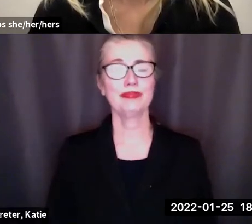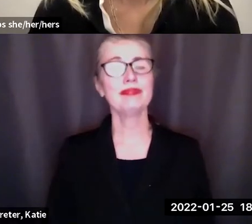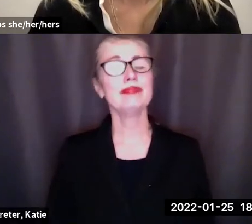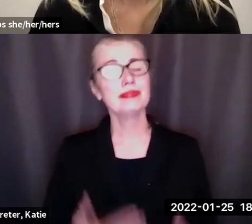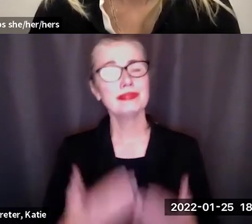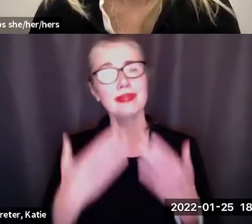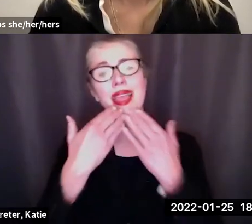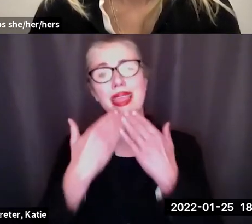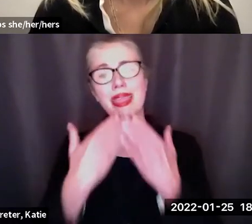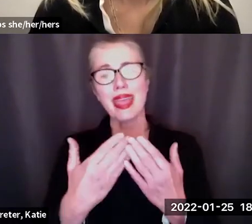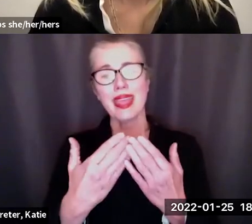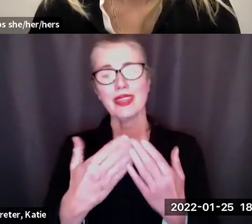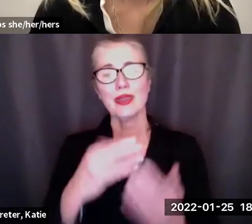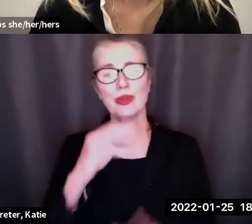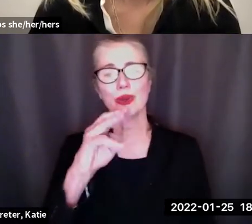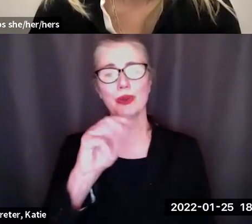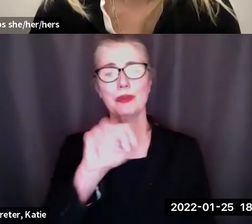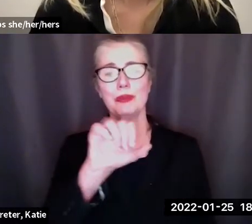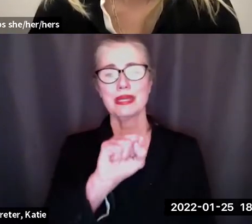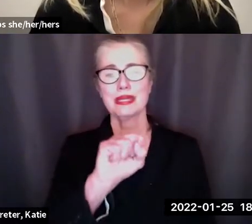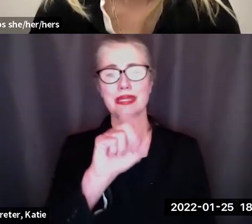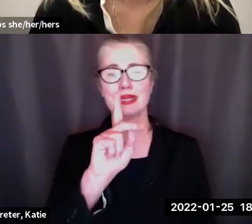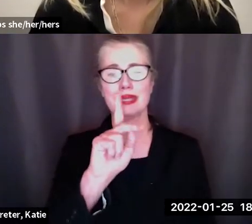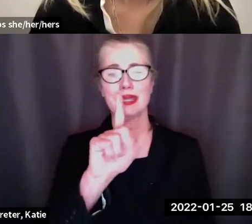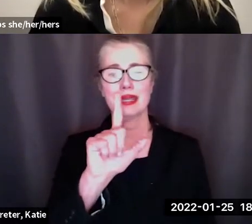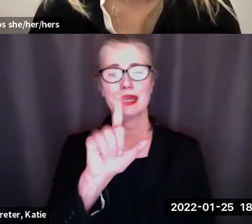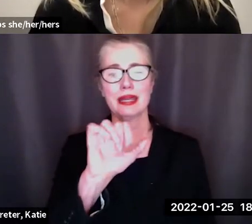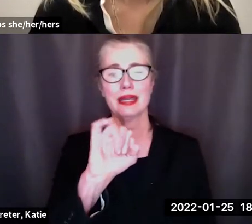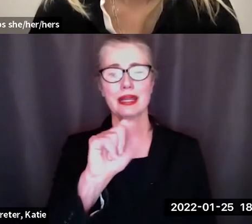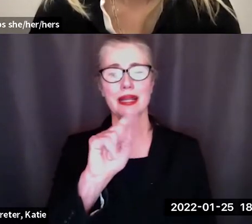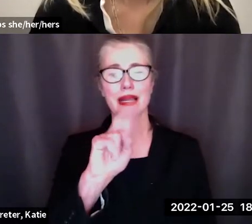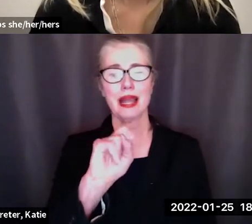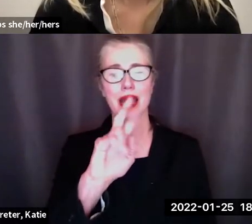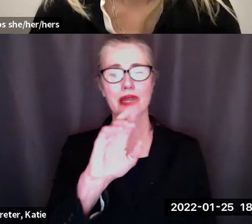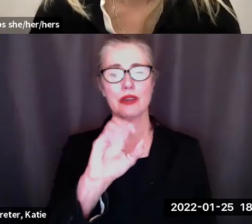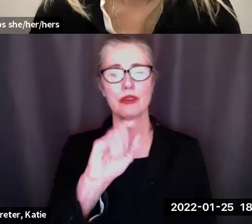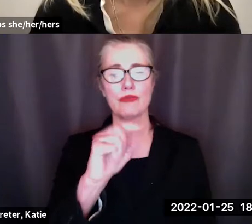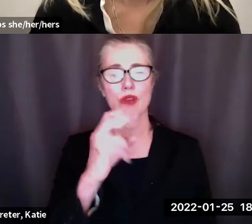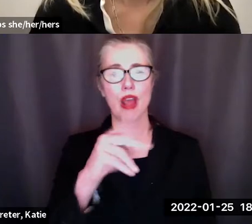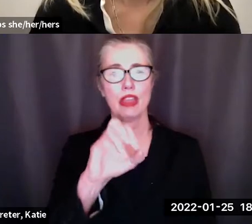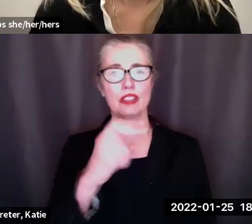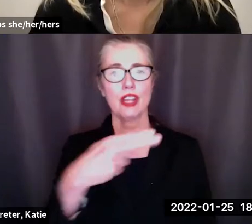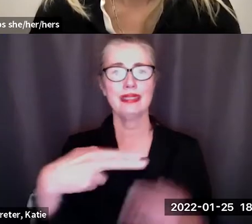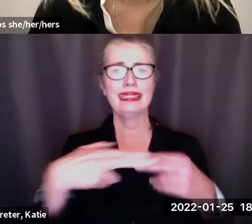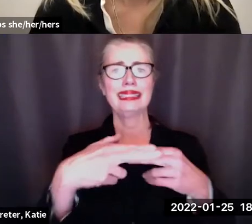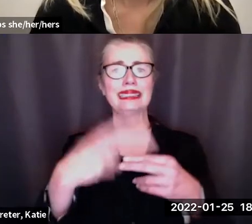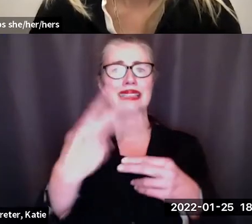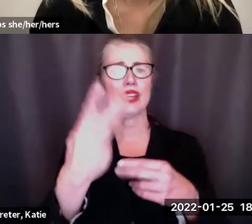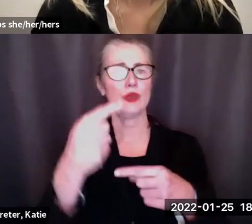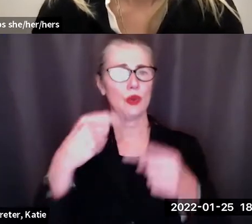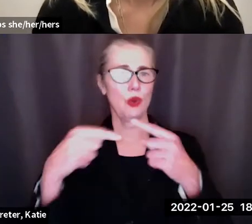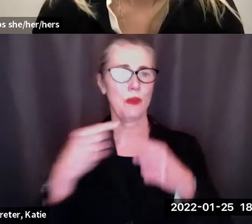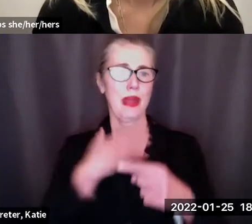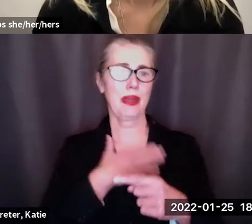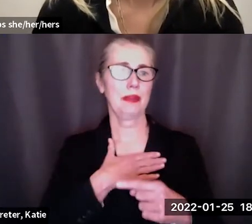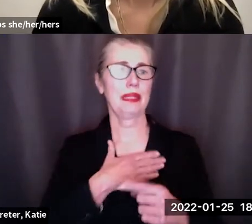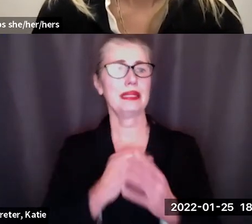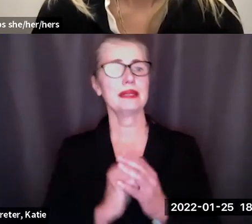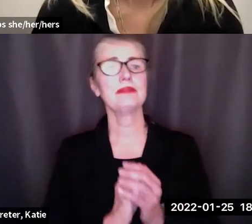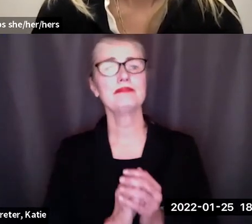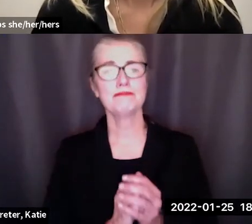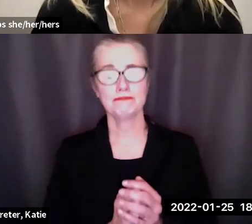you miss klein raw child uh so please go back to slide two please all right uh